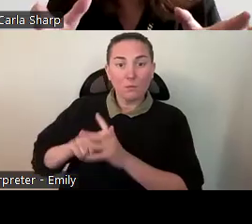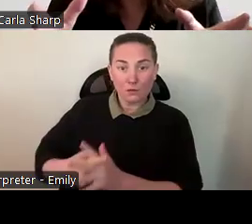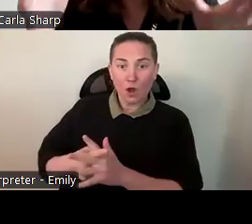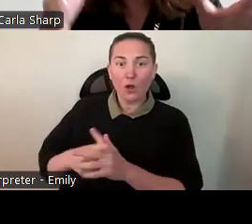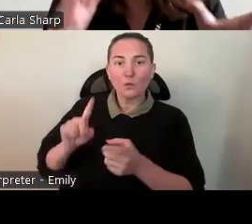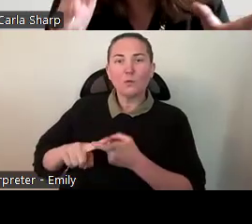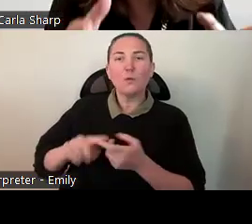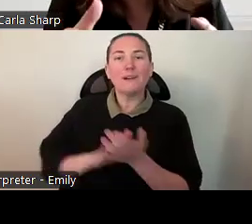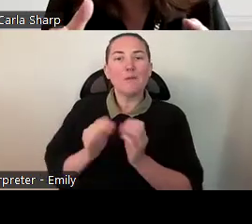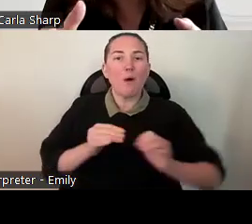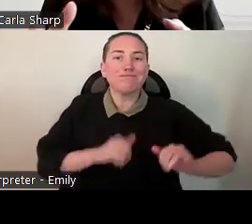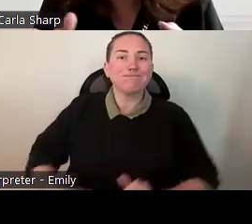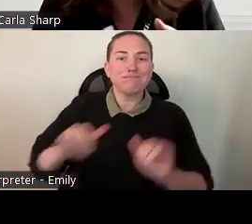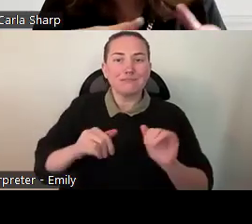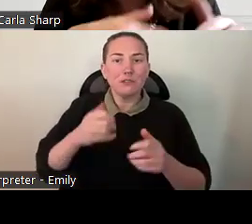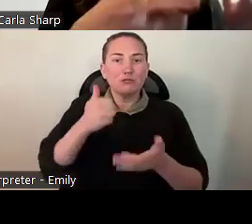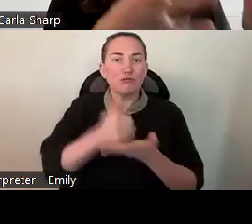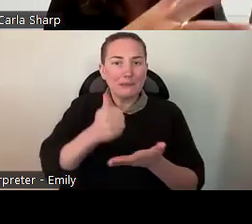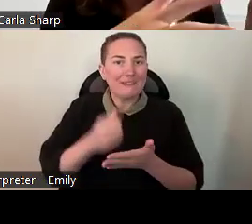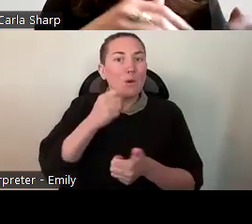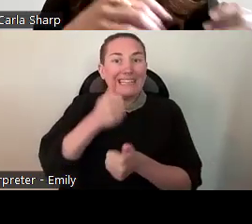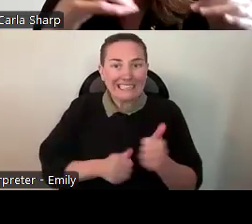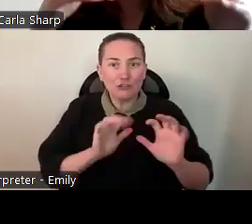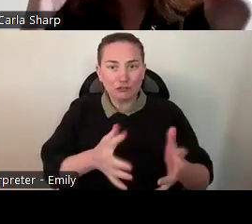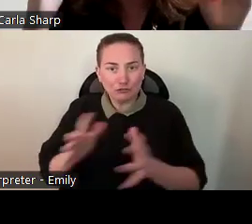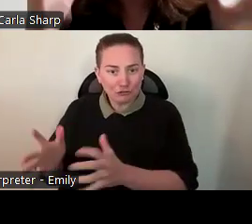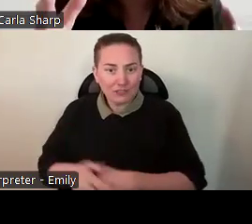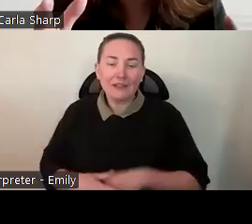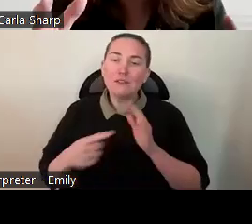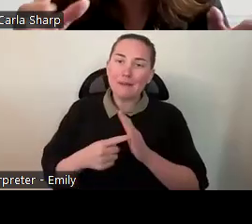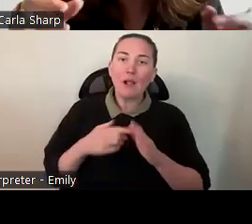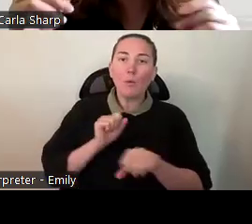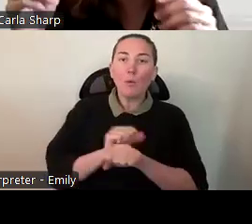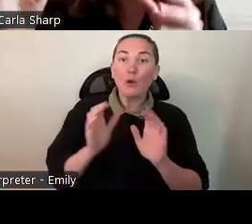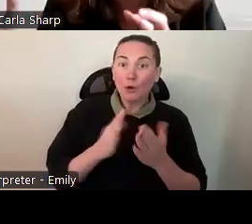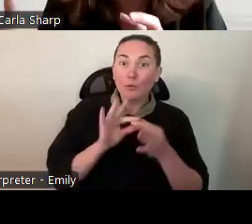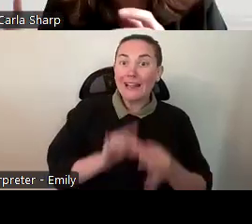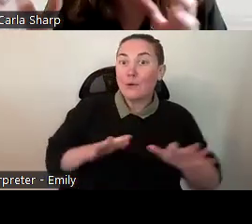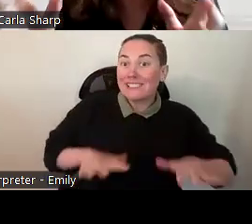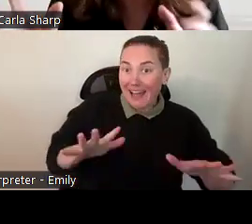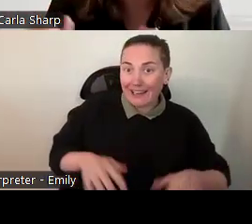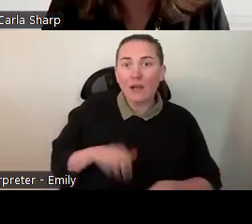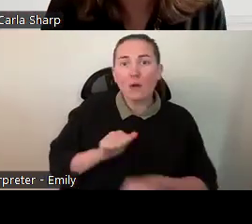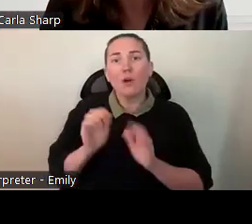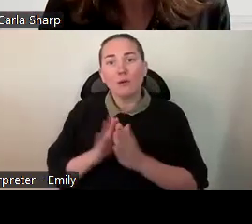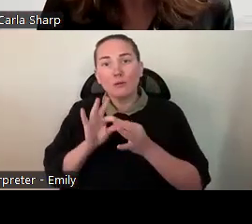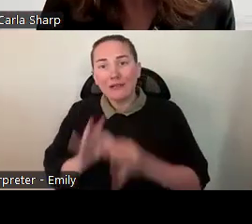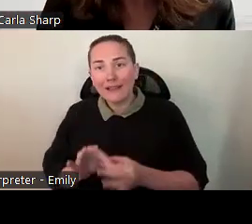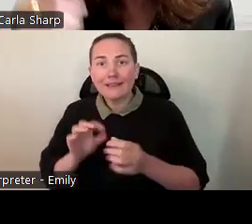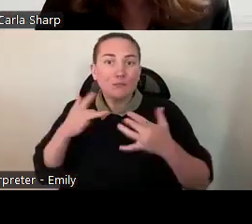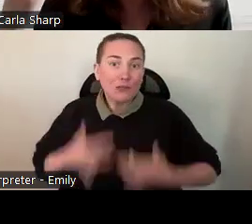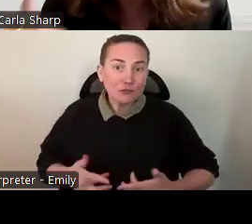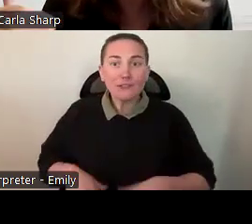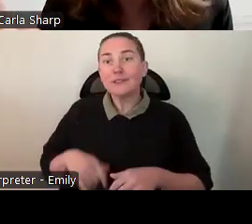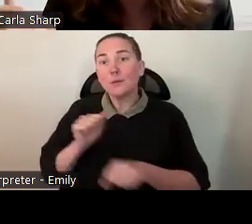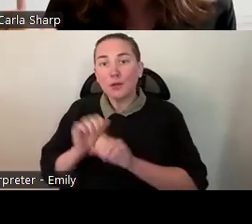manualized treatment for each of these categories. So we would have an anxiety workbook, we had a depression workbook, a PTSD workbook, and so forth.